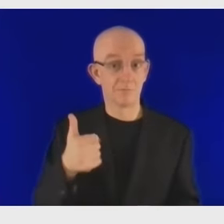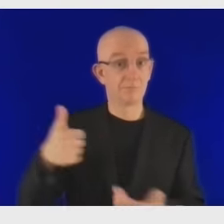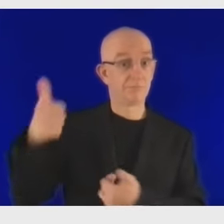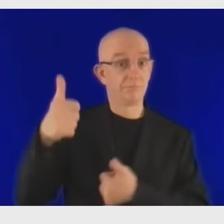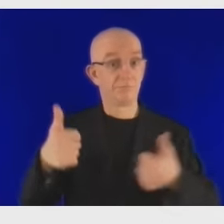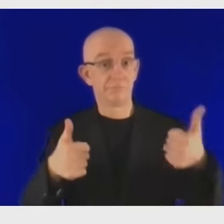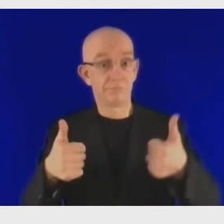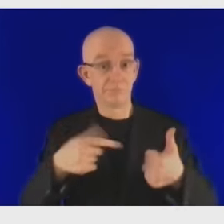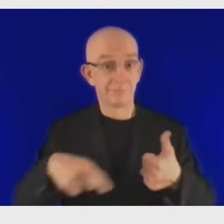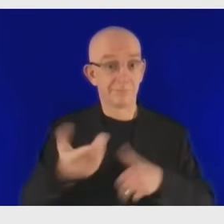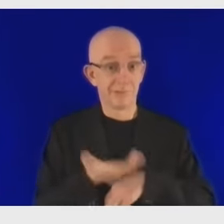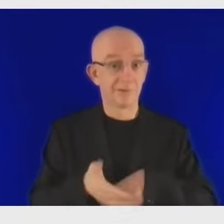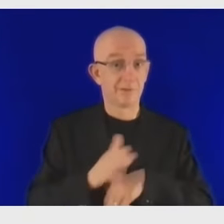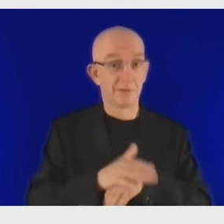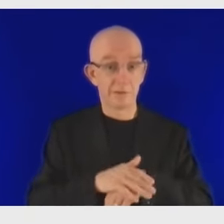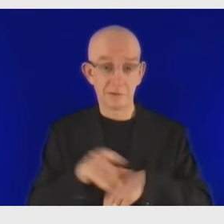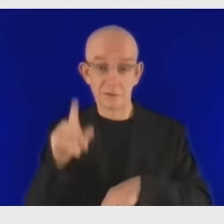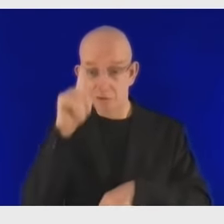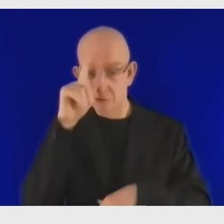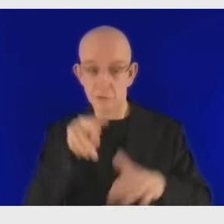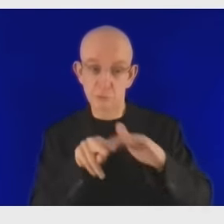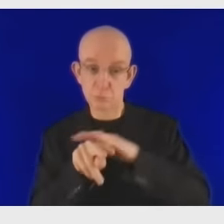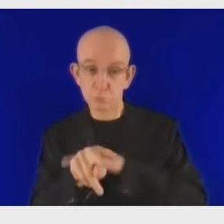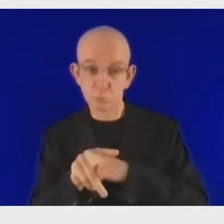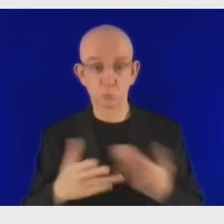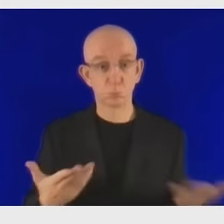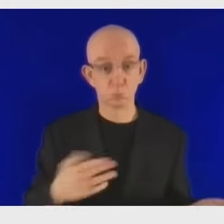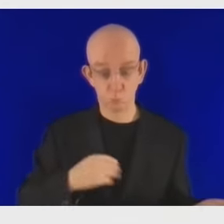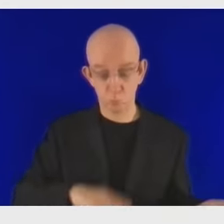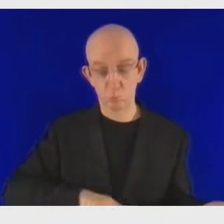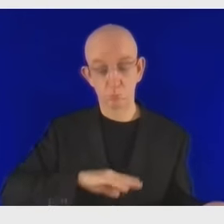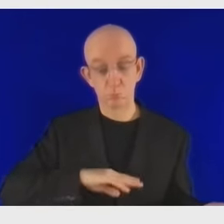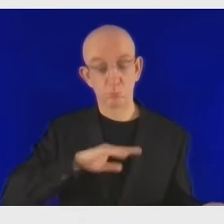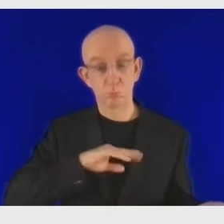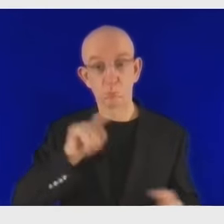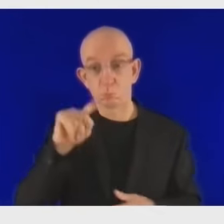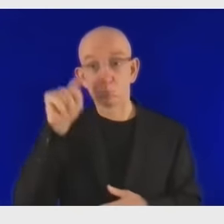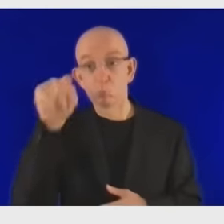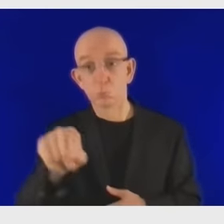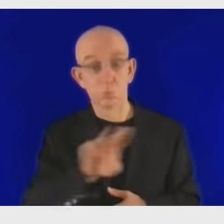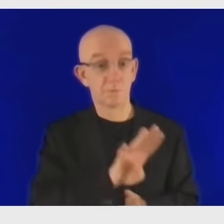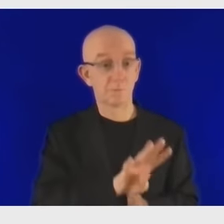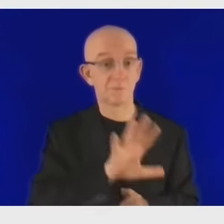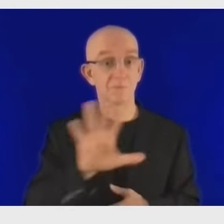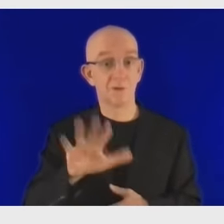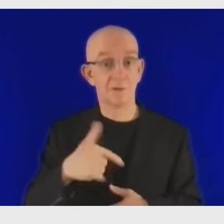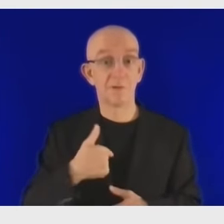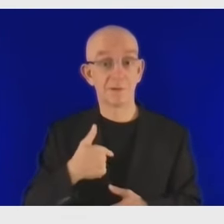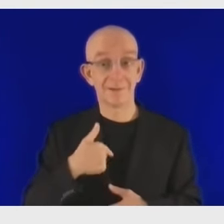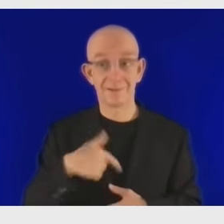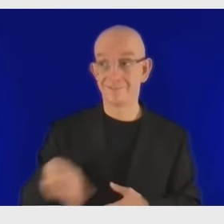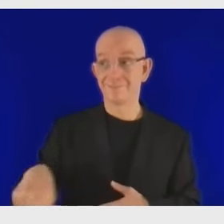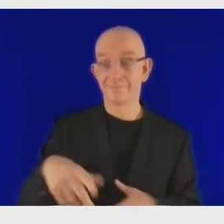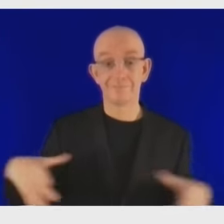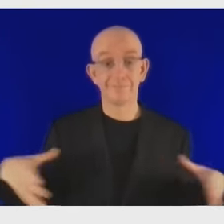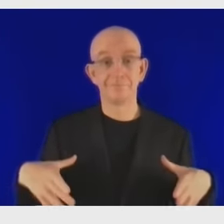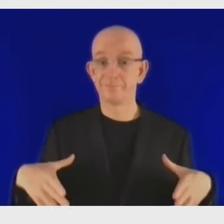Pacific Islander you may meet. Some, their homes have completely submerged underwater.